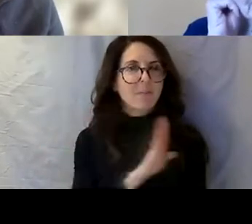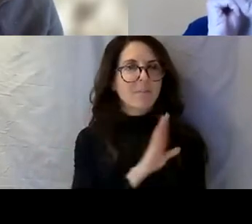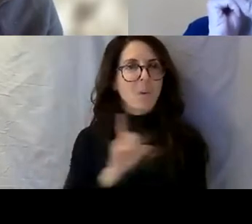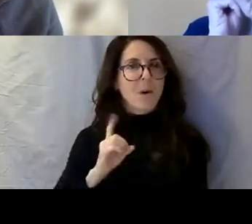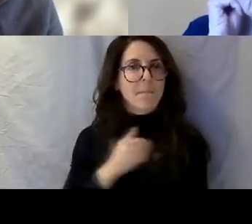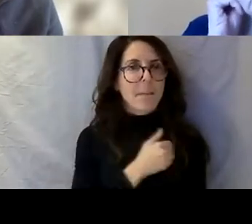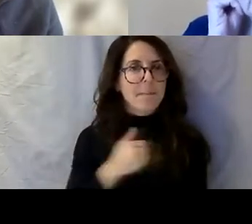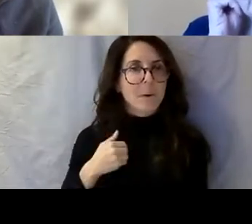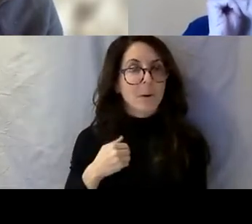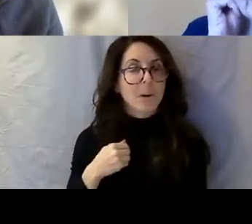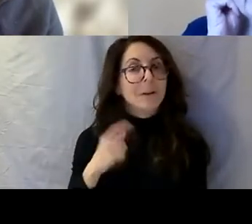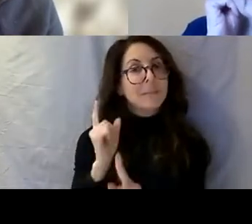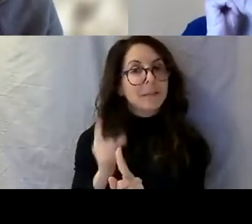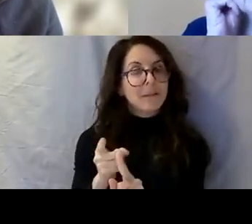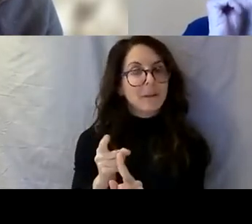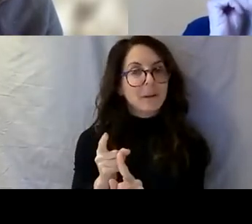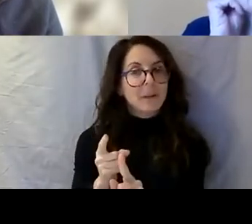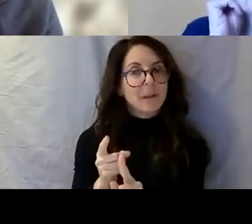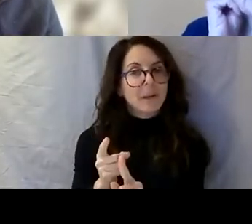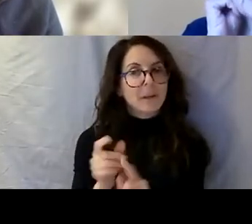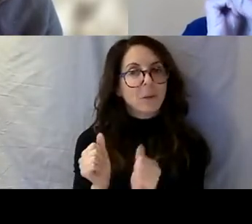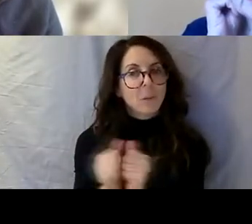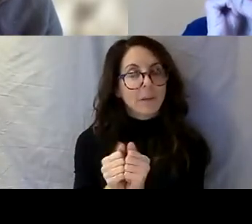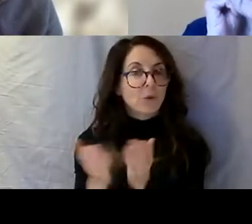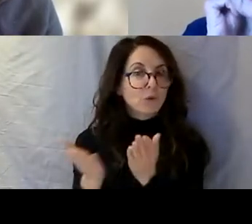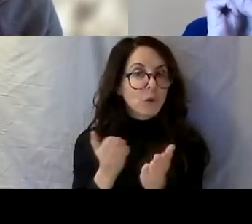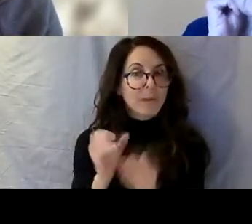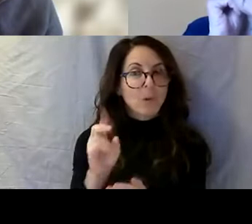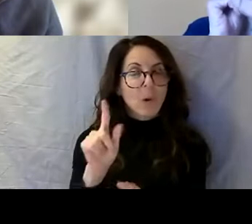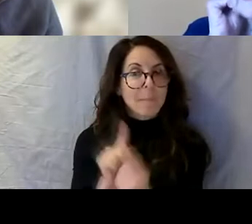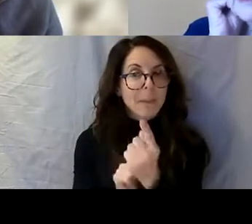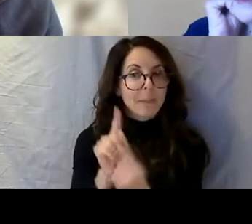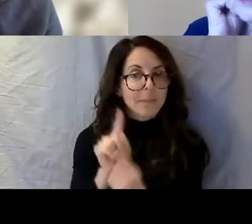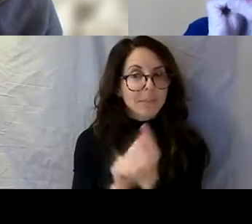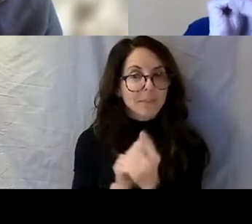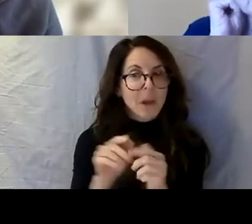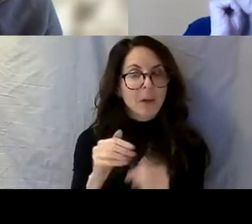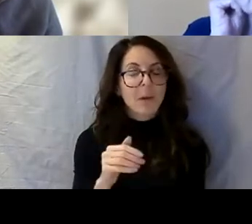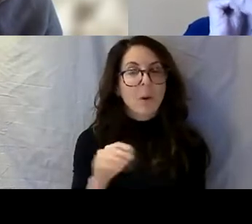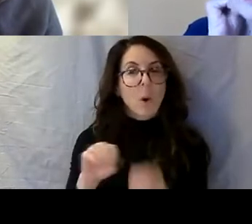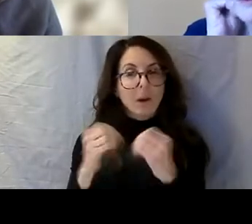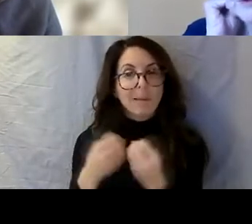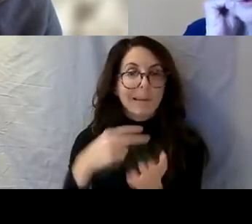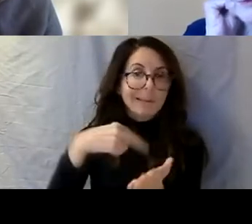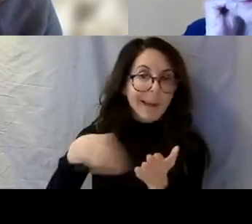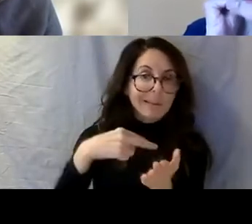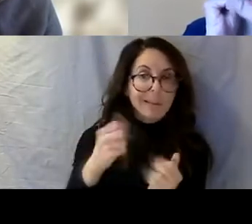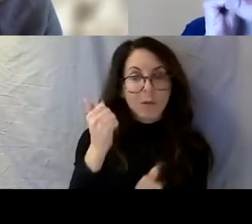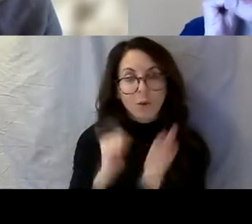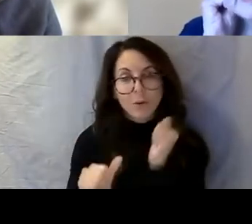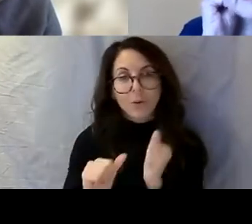particularly with service or membership organizations in the dance world, theater world, community arts